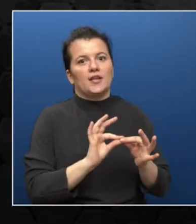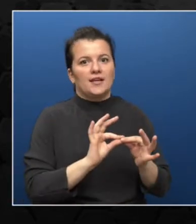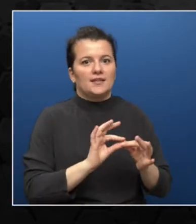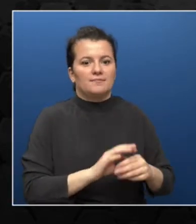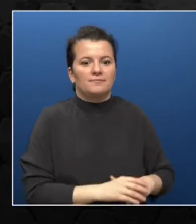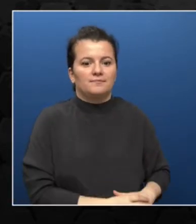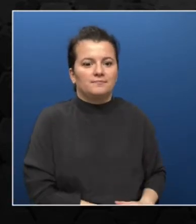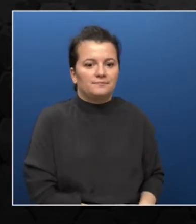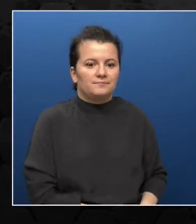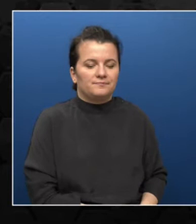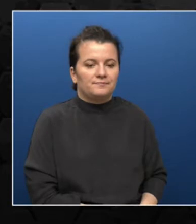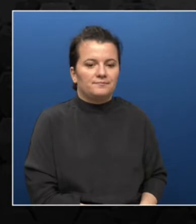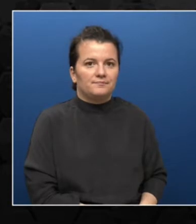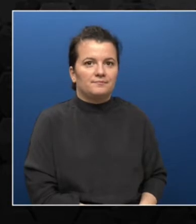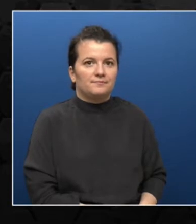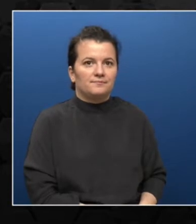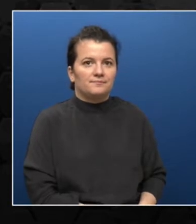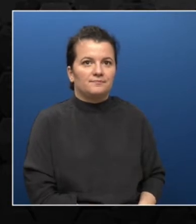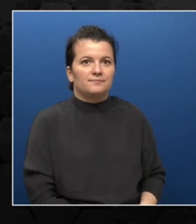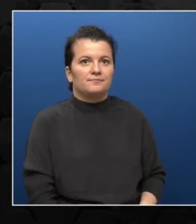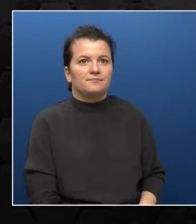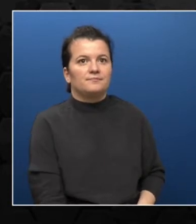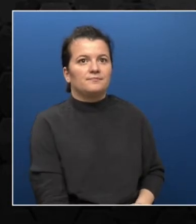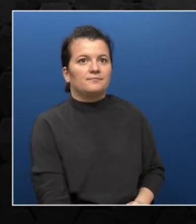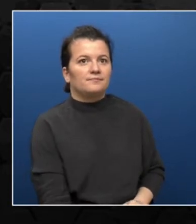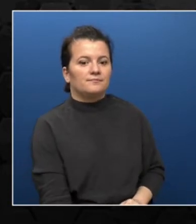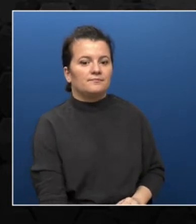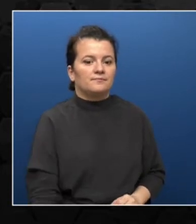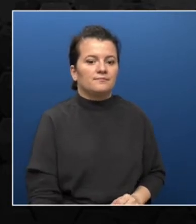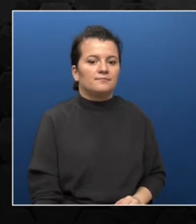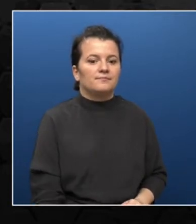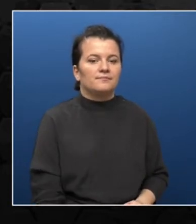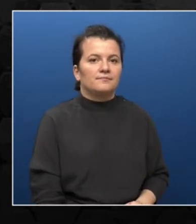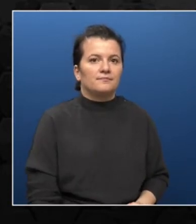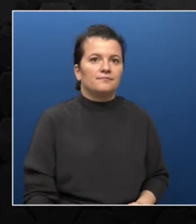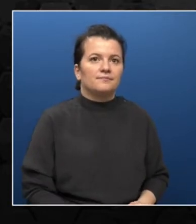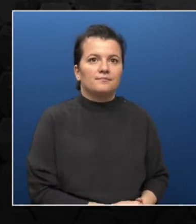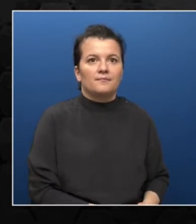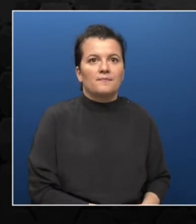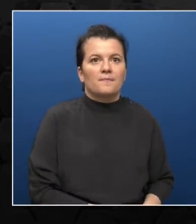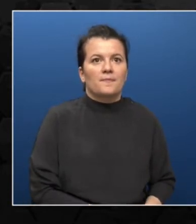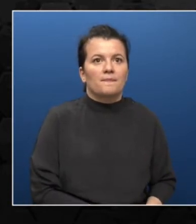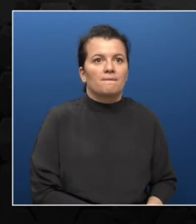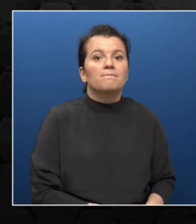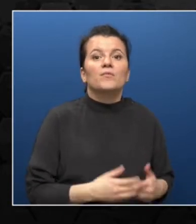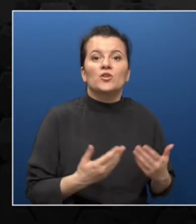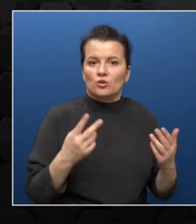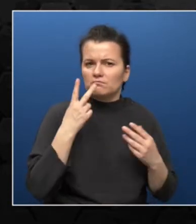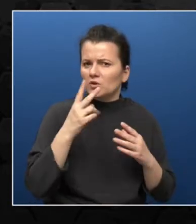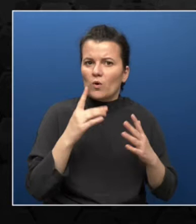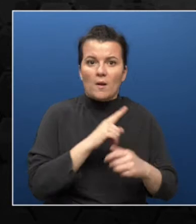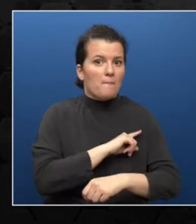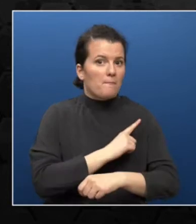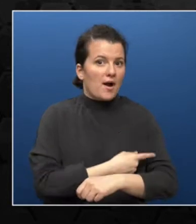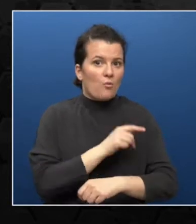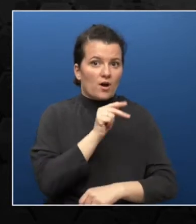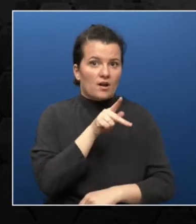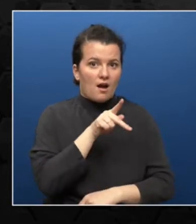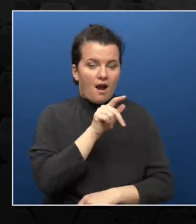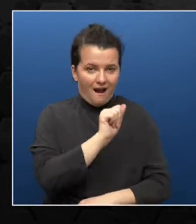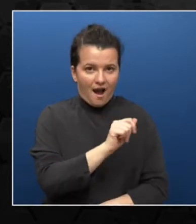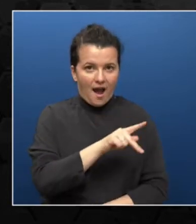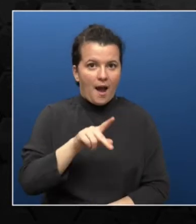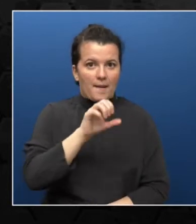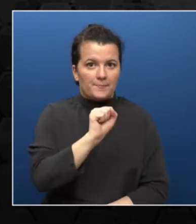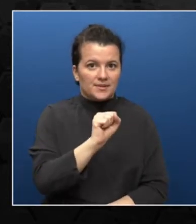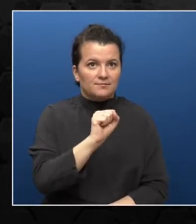So now we are loading our test analytics service on Power Apps, and we can start just doing something,